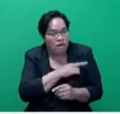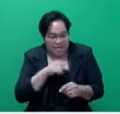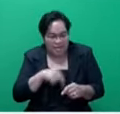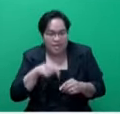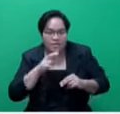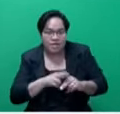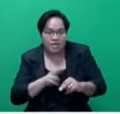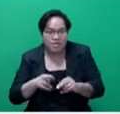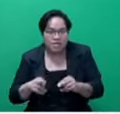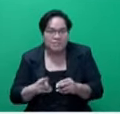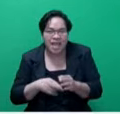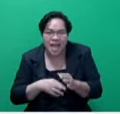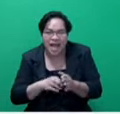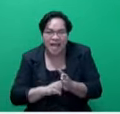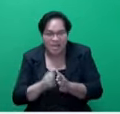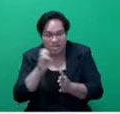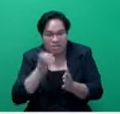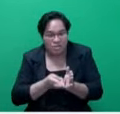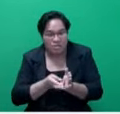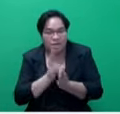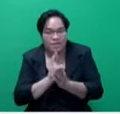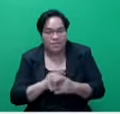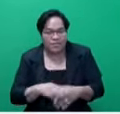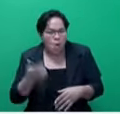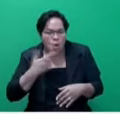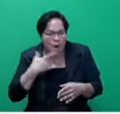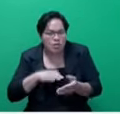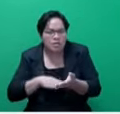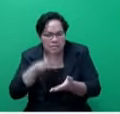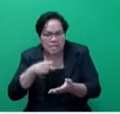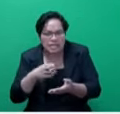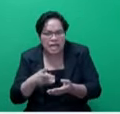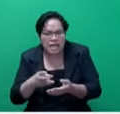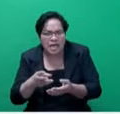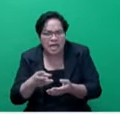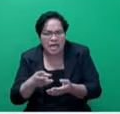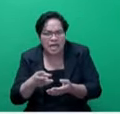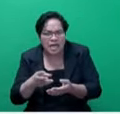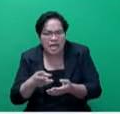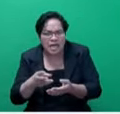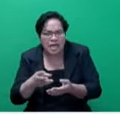Fiji's economic recovery. While increasing the livability of our cities and towns, they also